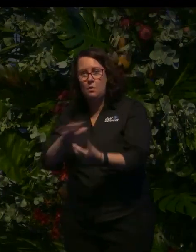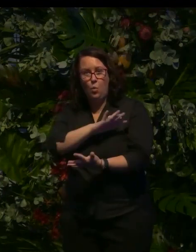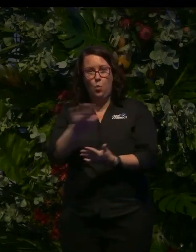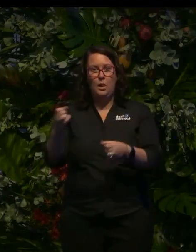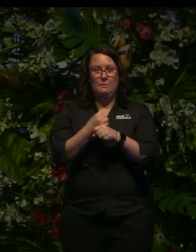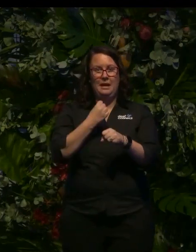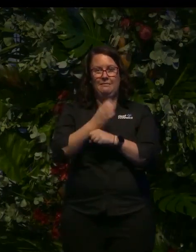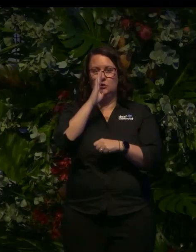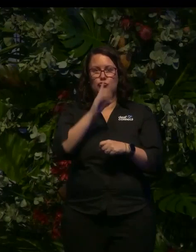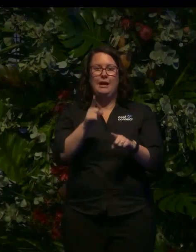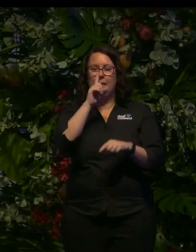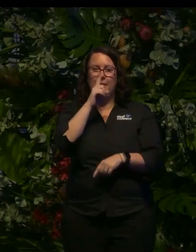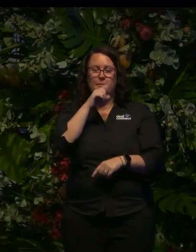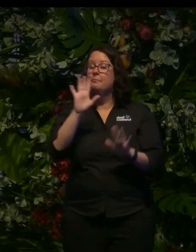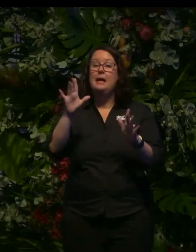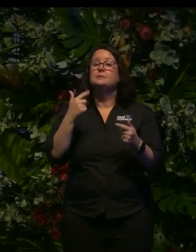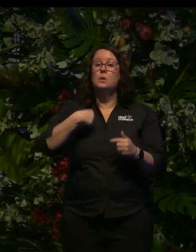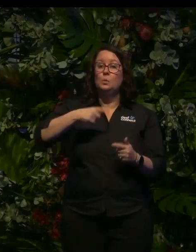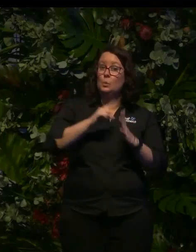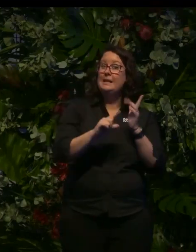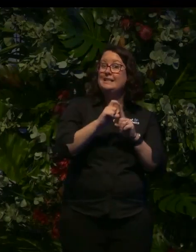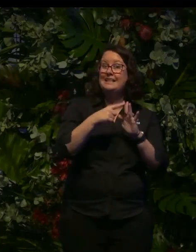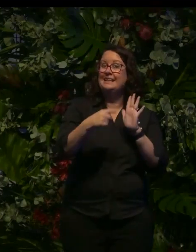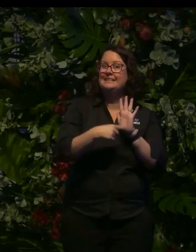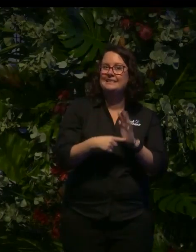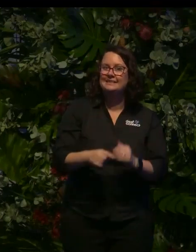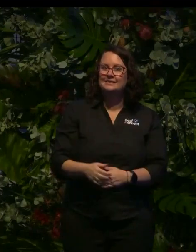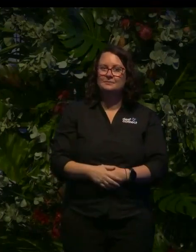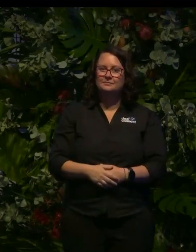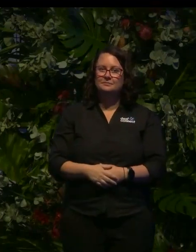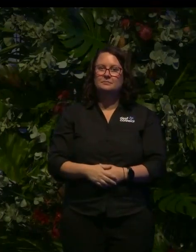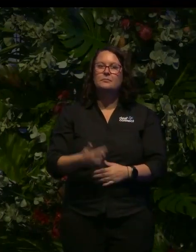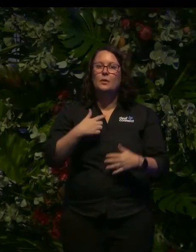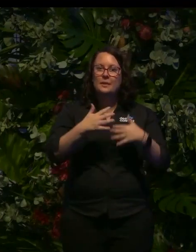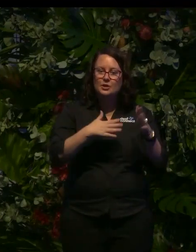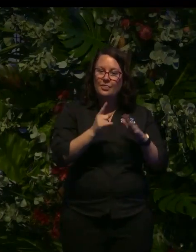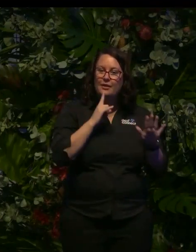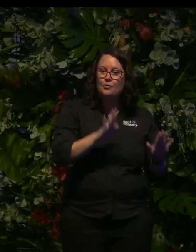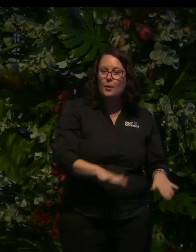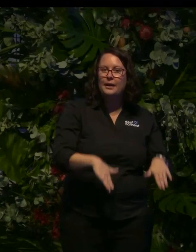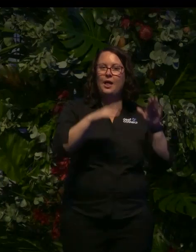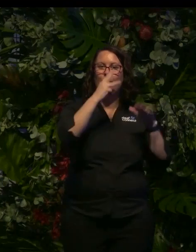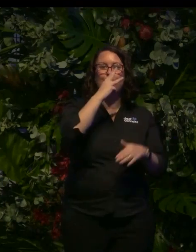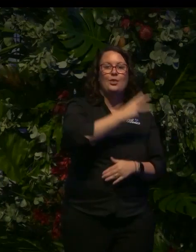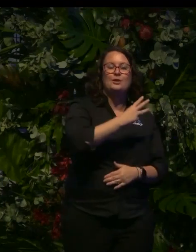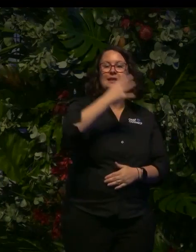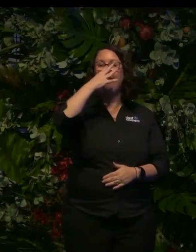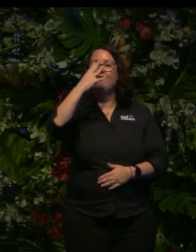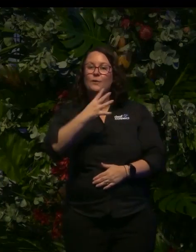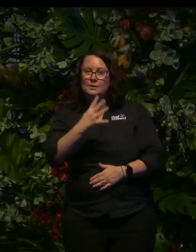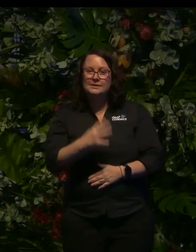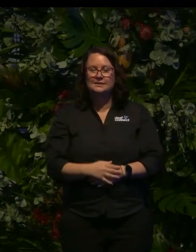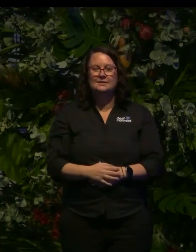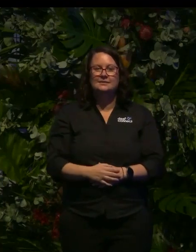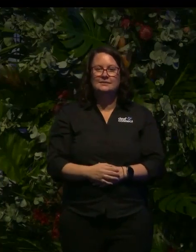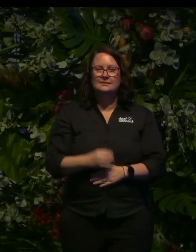So finally, we did it. We managed. They're still growing up. They are now 13 and 14, and I'm